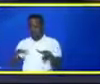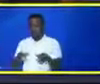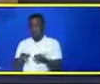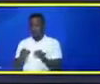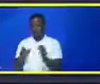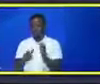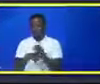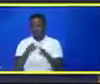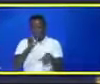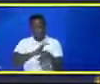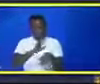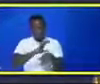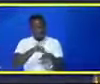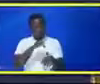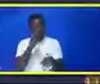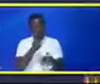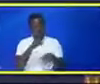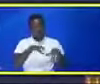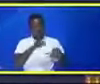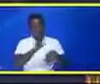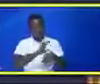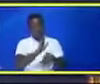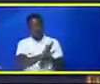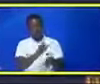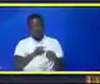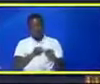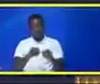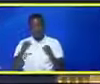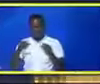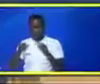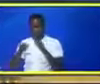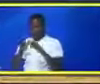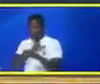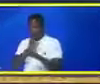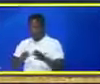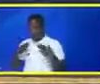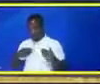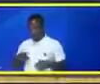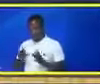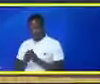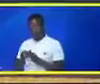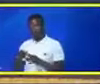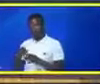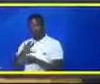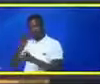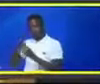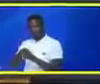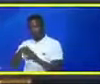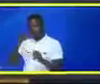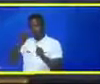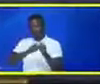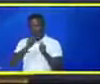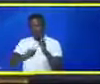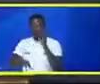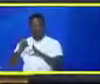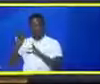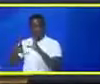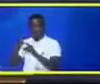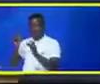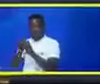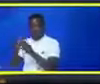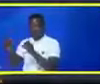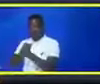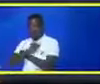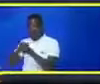just Action Chapel. It is a meeting for the body of Christ in Ghana. Therefore, I speak. Every spirit that wants to destroy